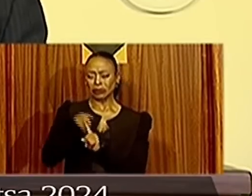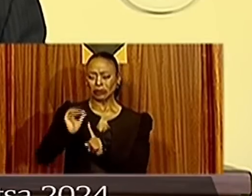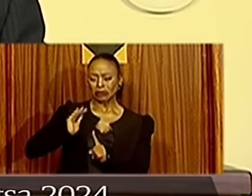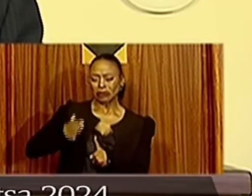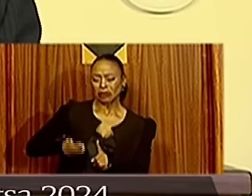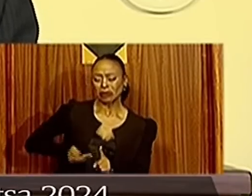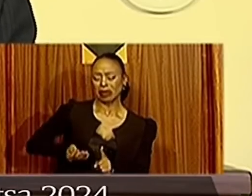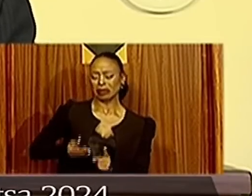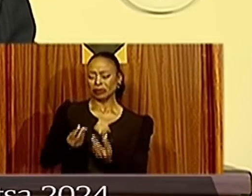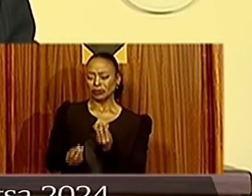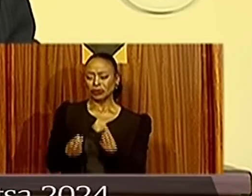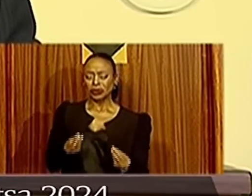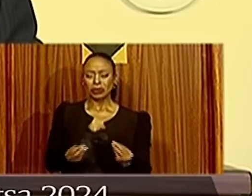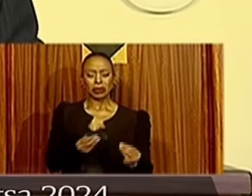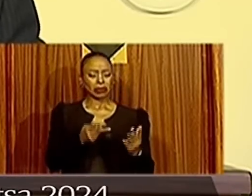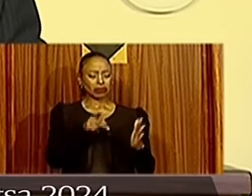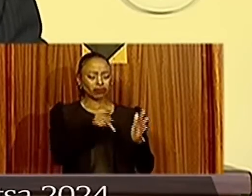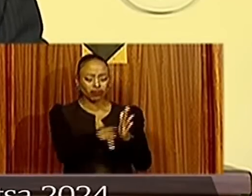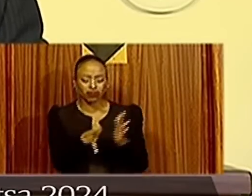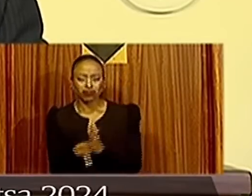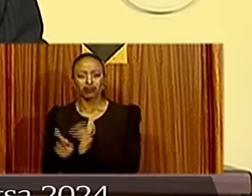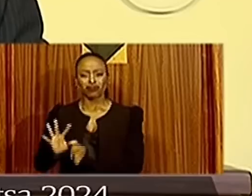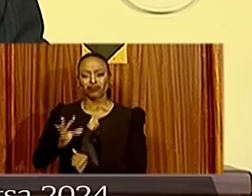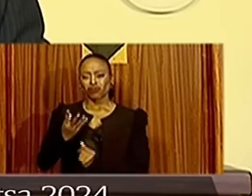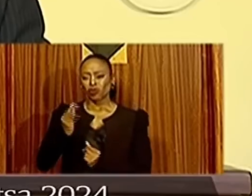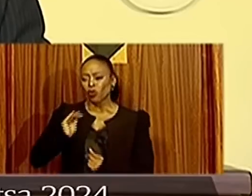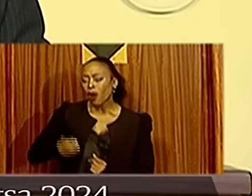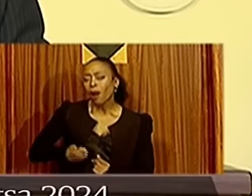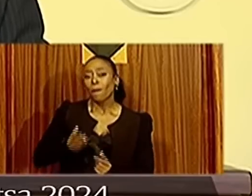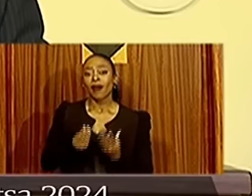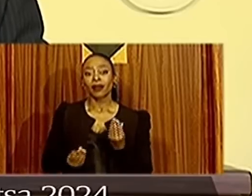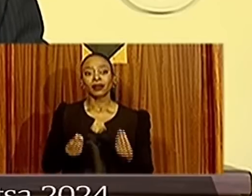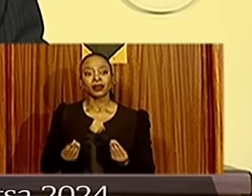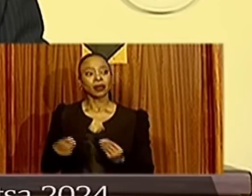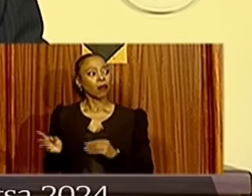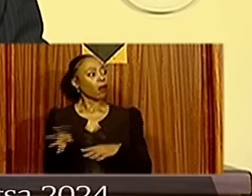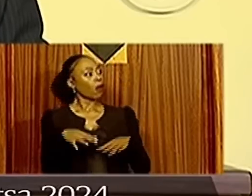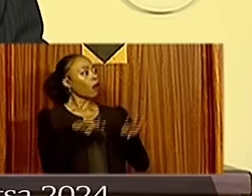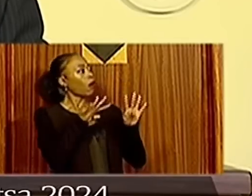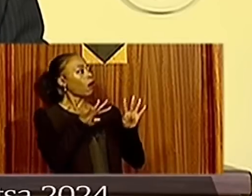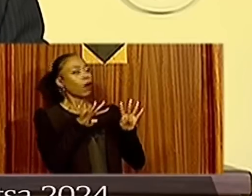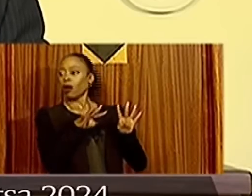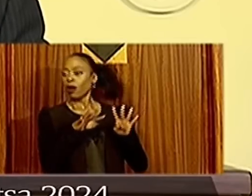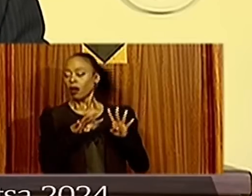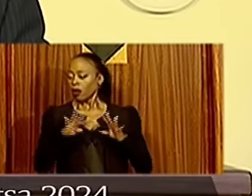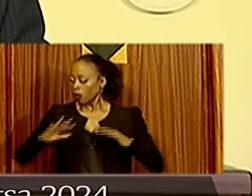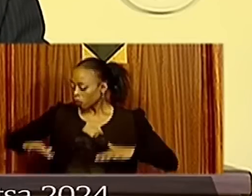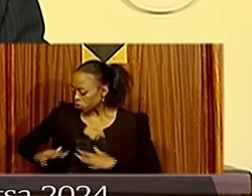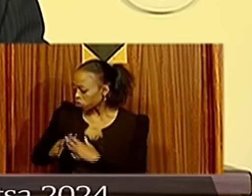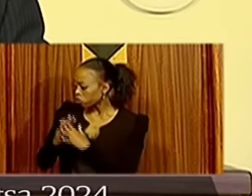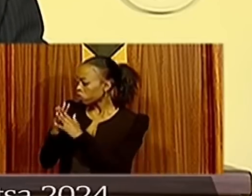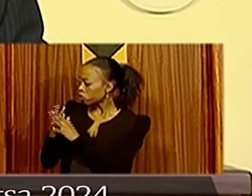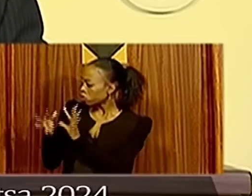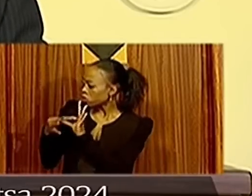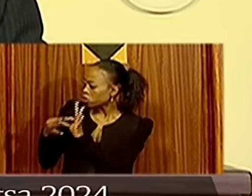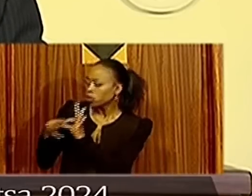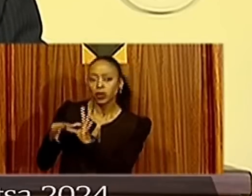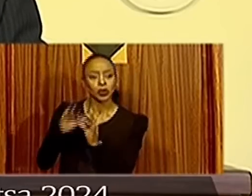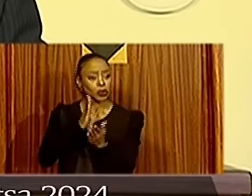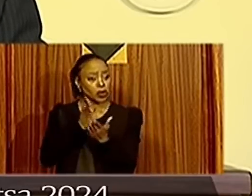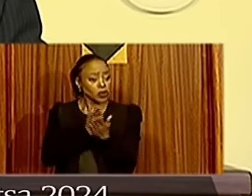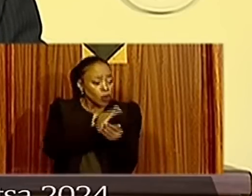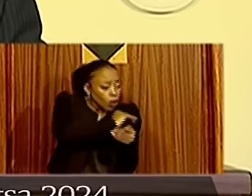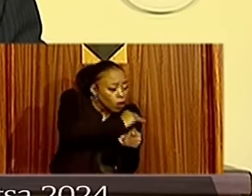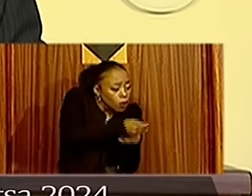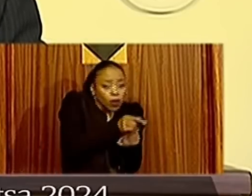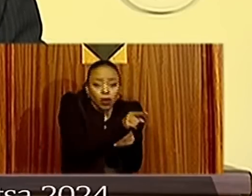femicide, South Africans rallied together in defense of the lives and the safety of the women of our country.